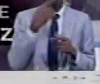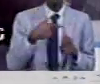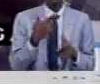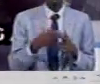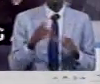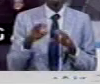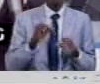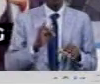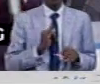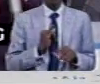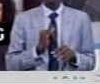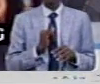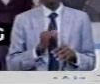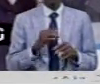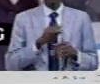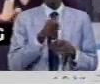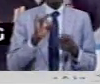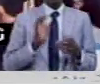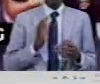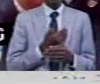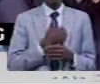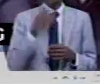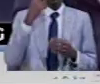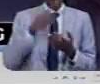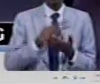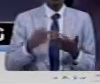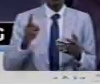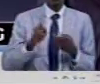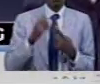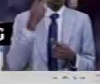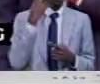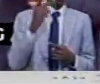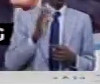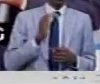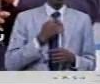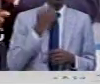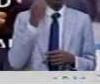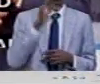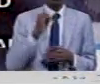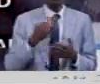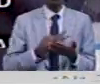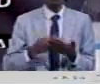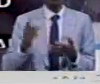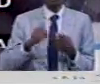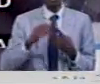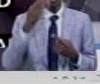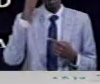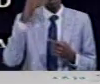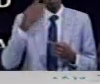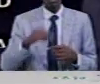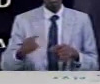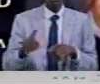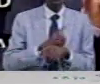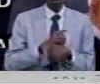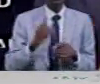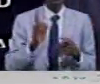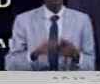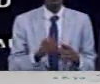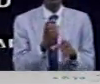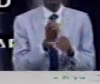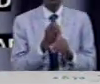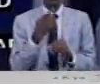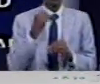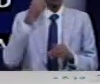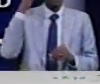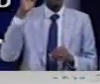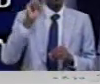the discipline to actualize, the dream to become a star. Since we fail to pick up the good opportunity, blaming it on